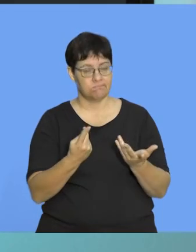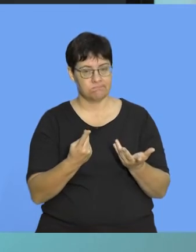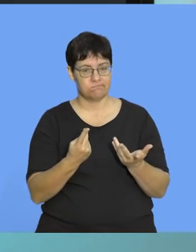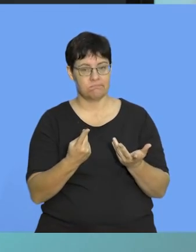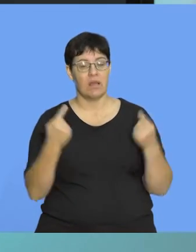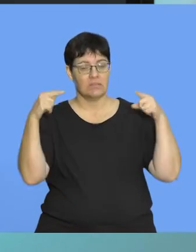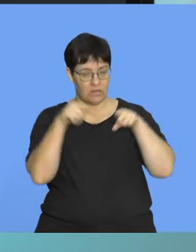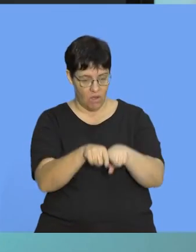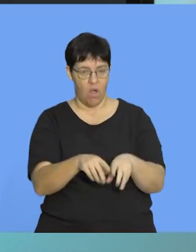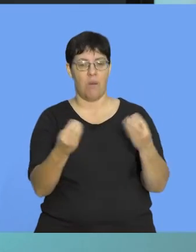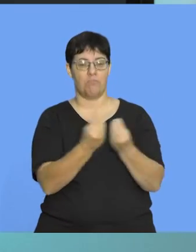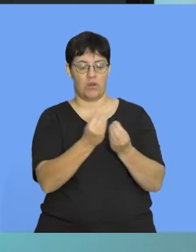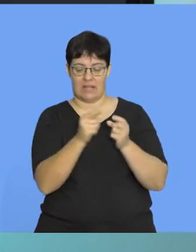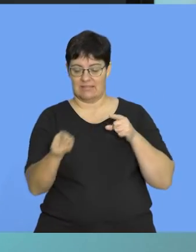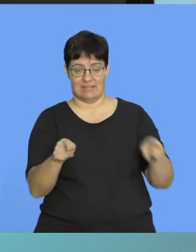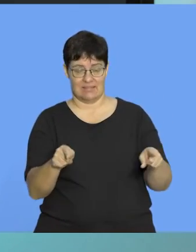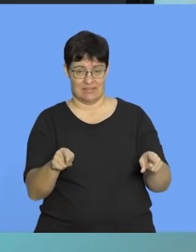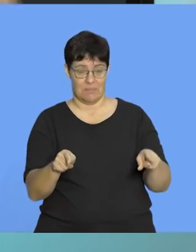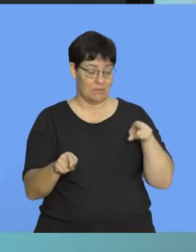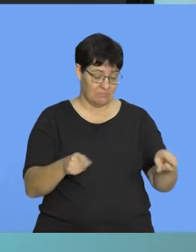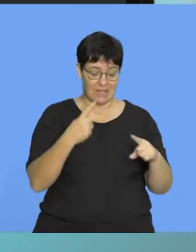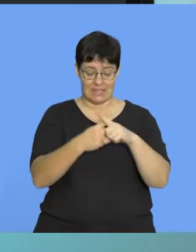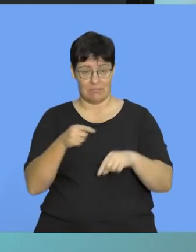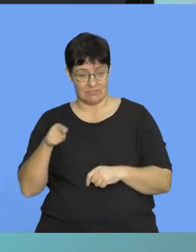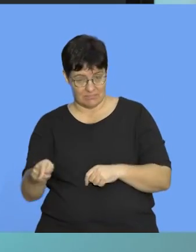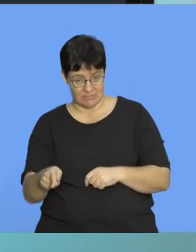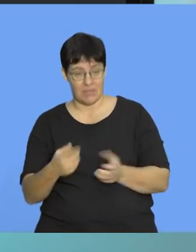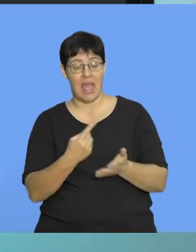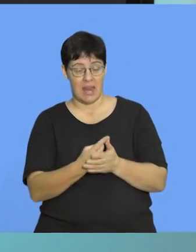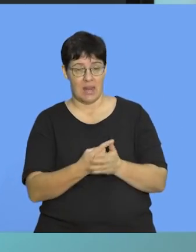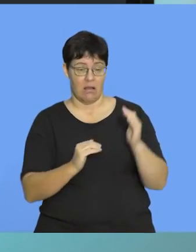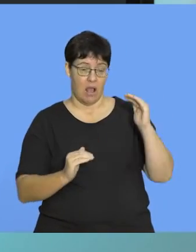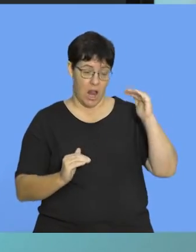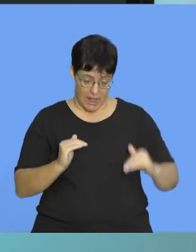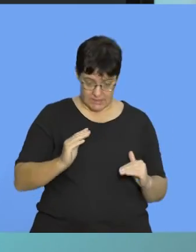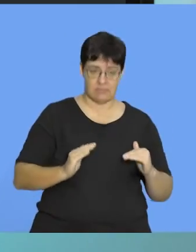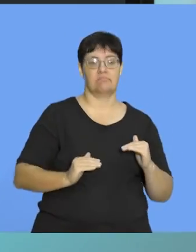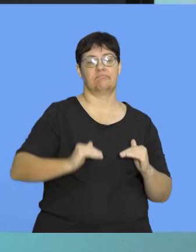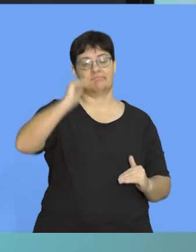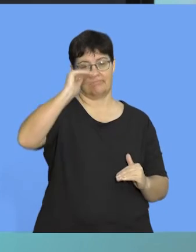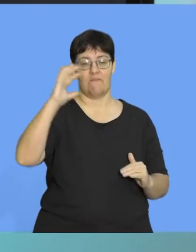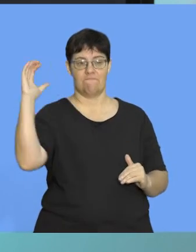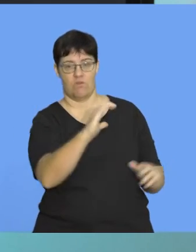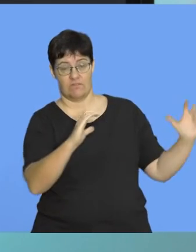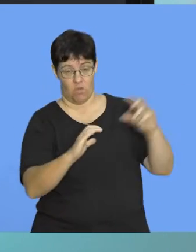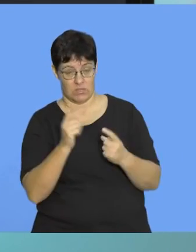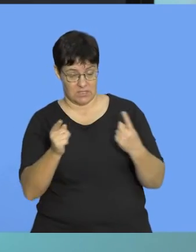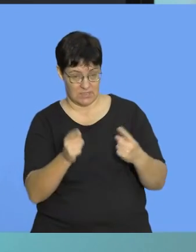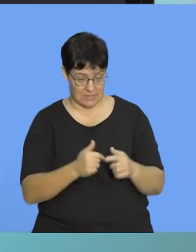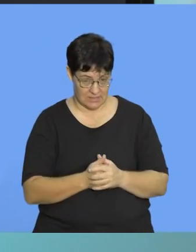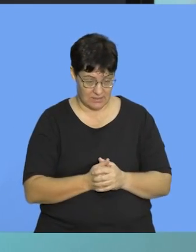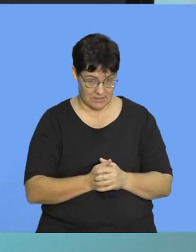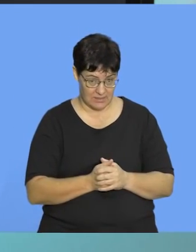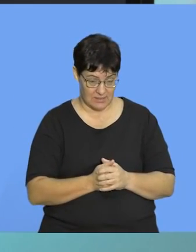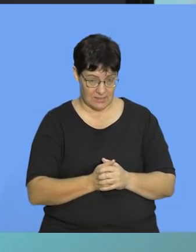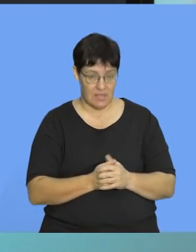the product of the masses and inversely proportional to the square of the distance between them. And then we